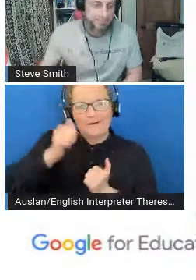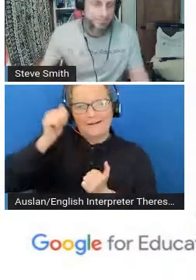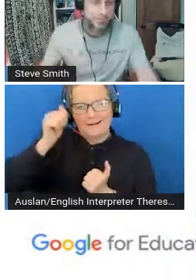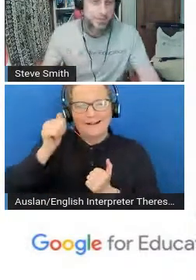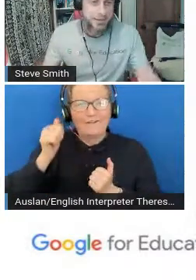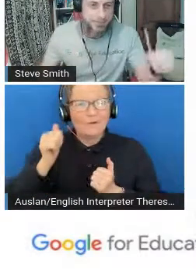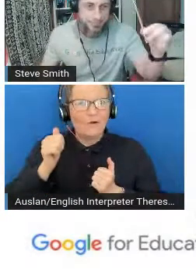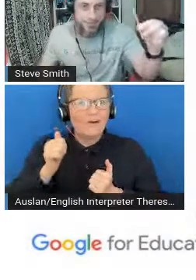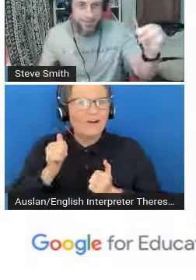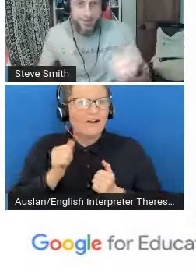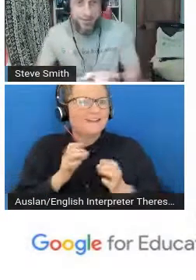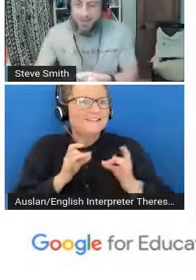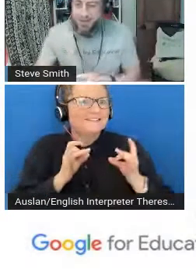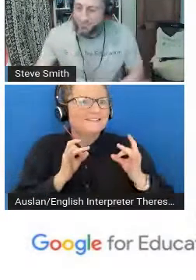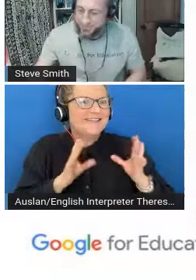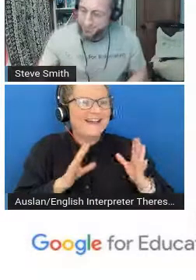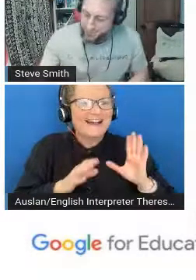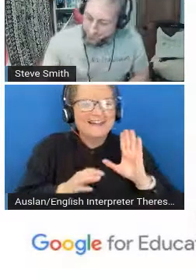start. Yeah.